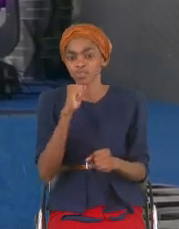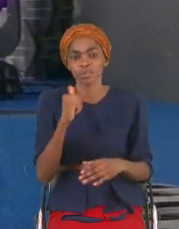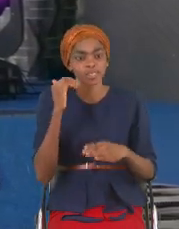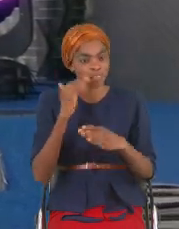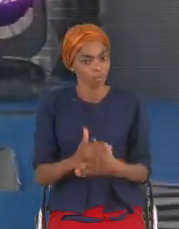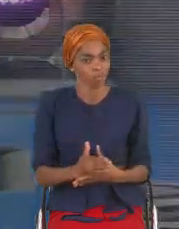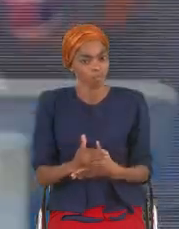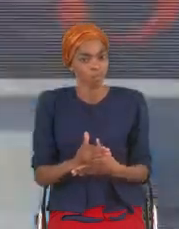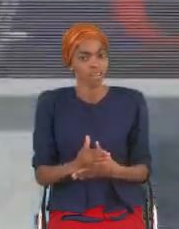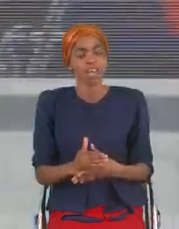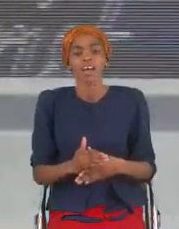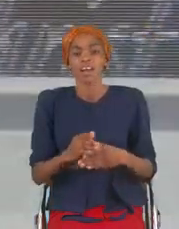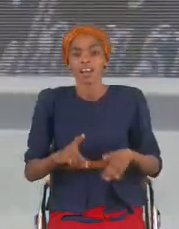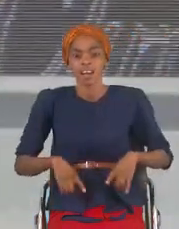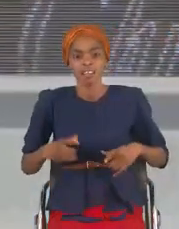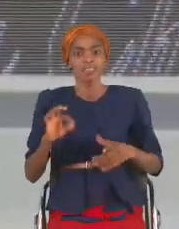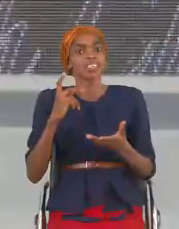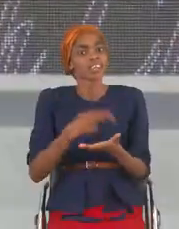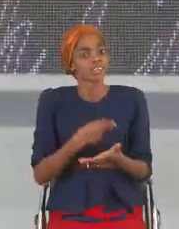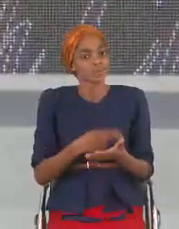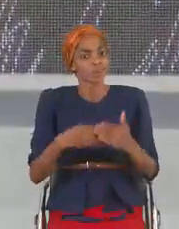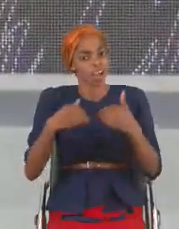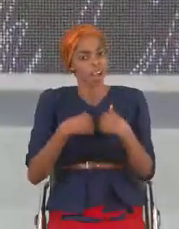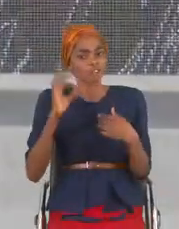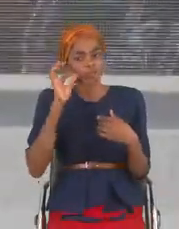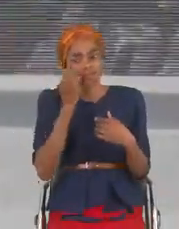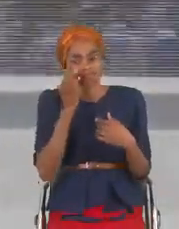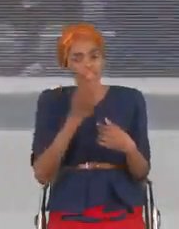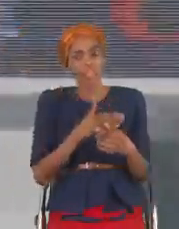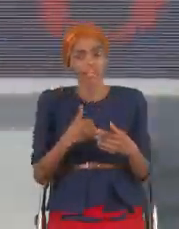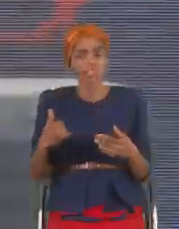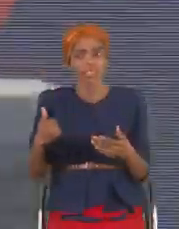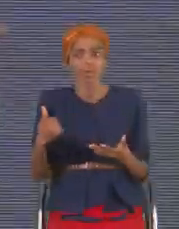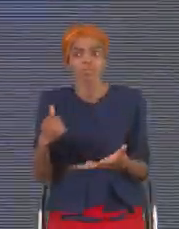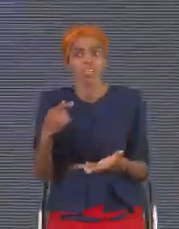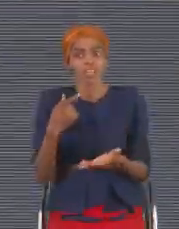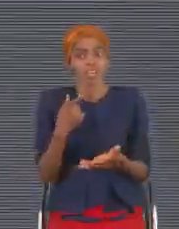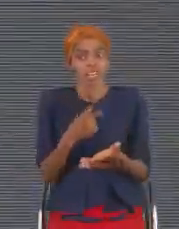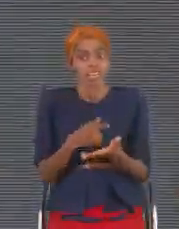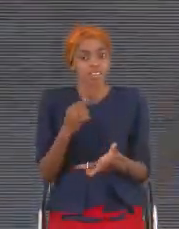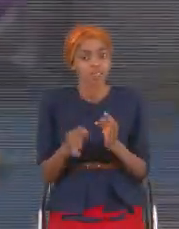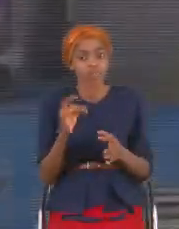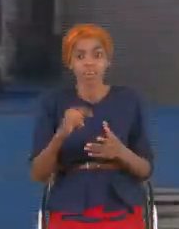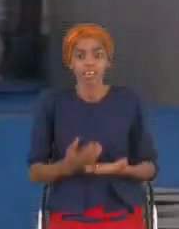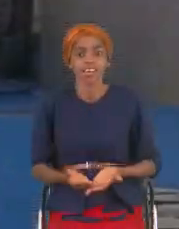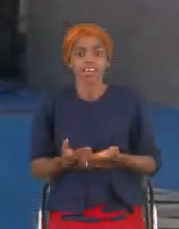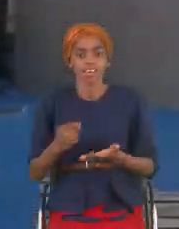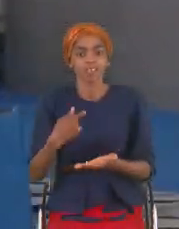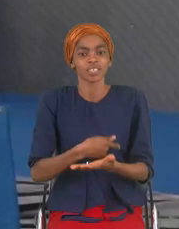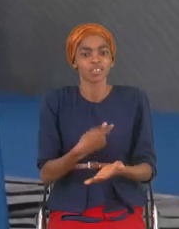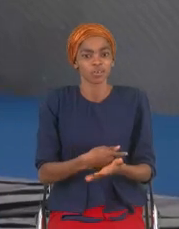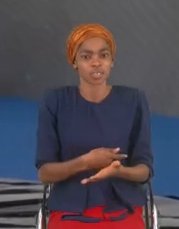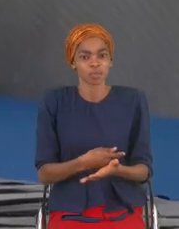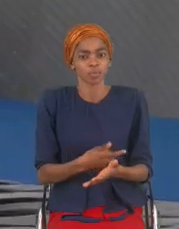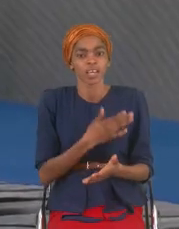The gospel bears fruit. And if you're a carrier of the gospel, a preacher of the gospel,